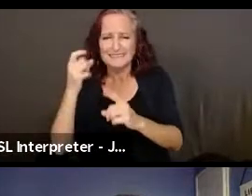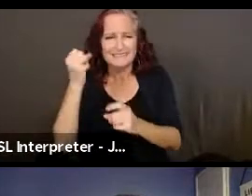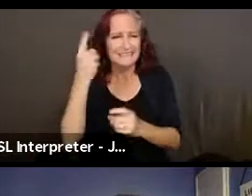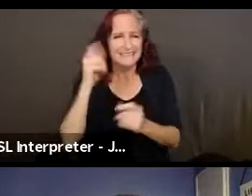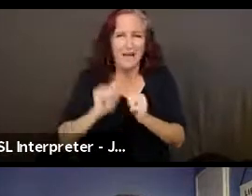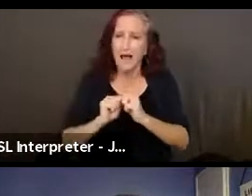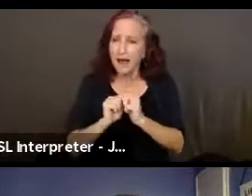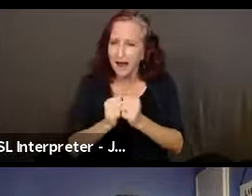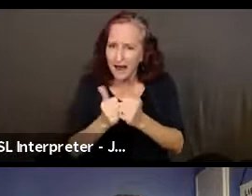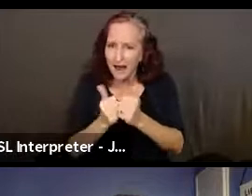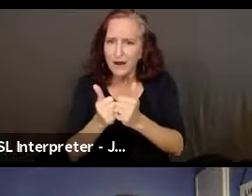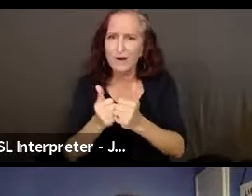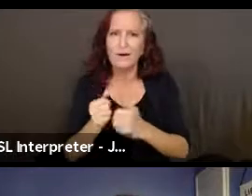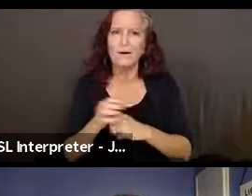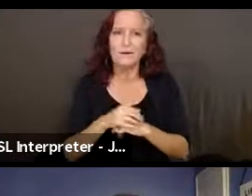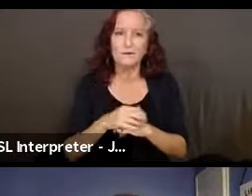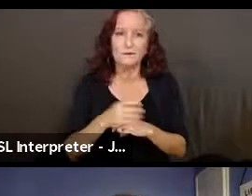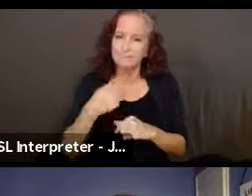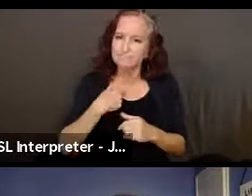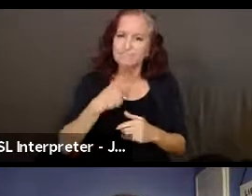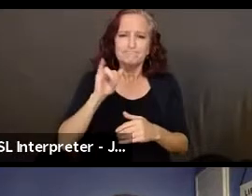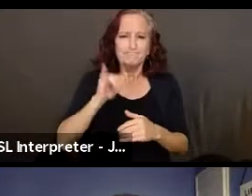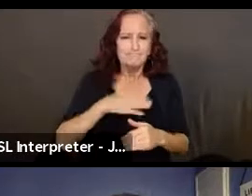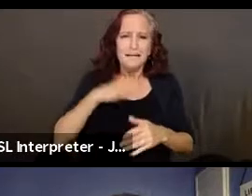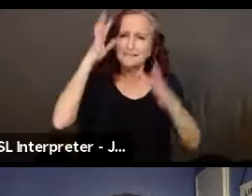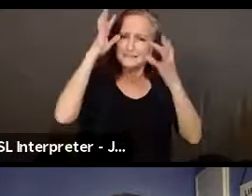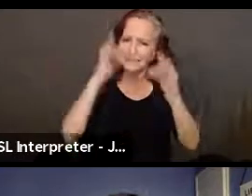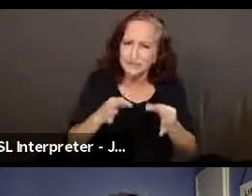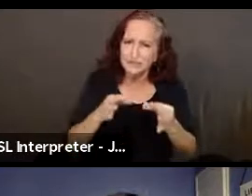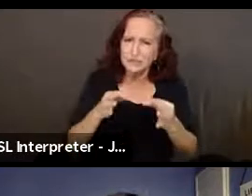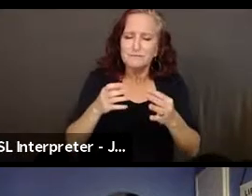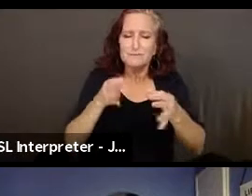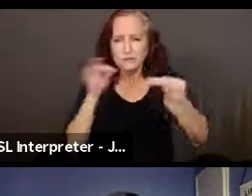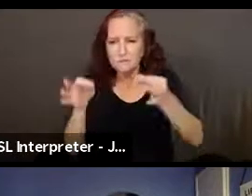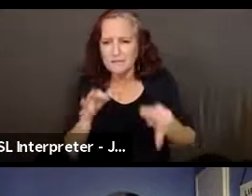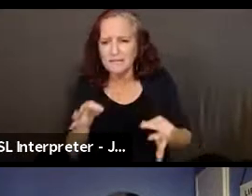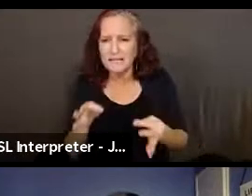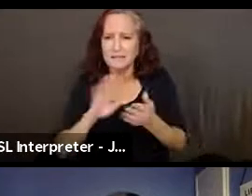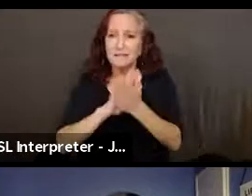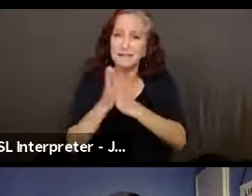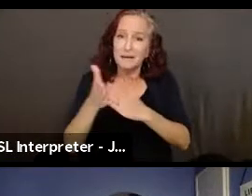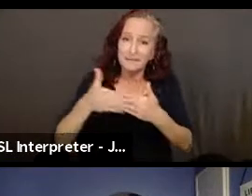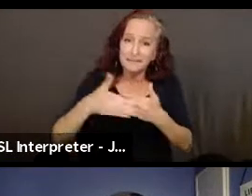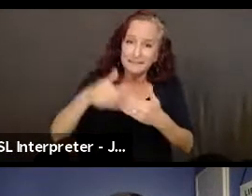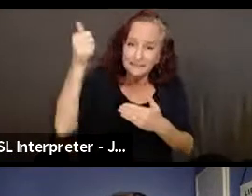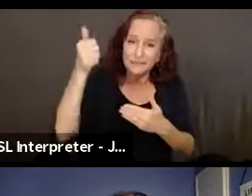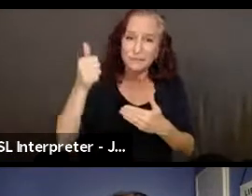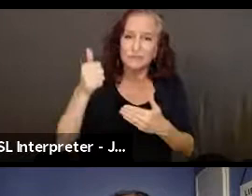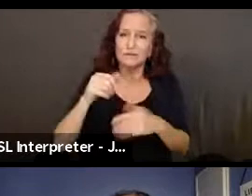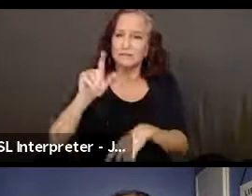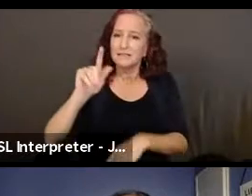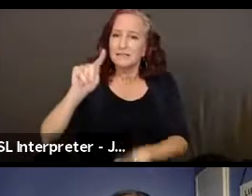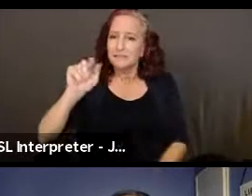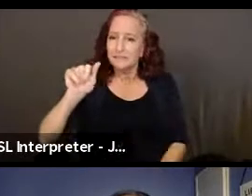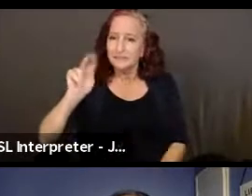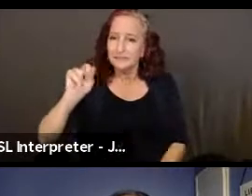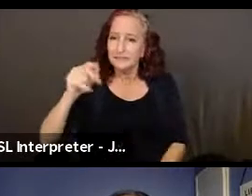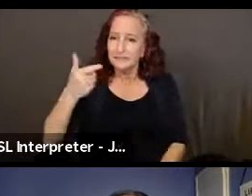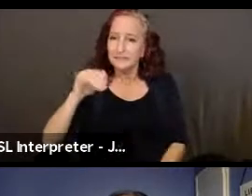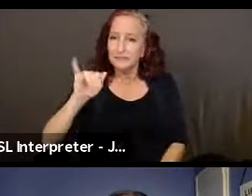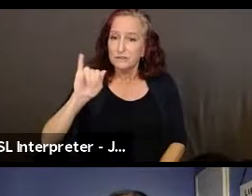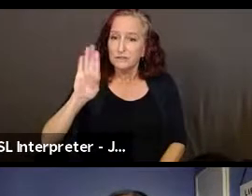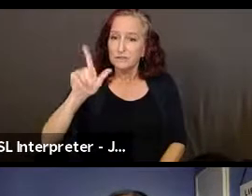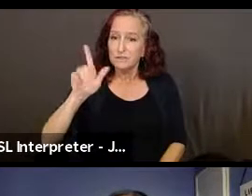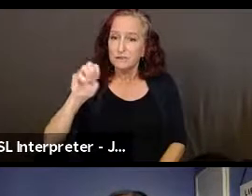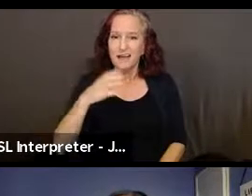And so wanted to really simplify it and make it easier and tangible and then actionable as well. And so to